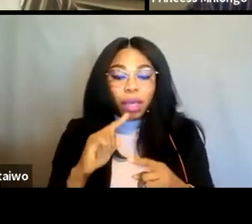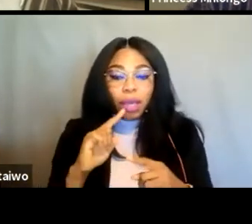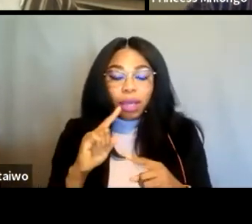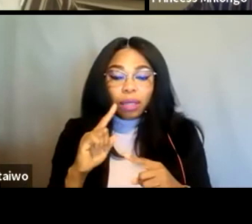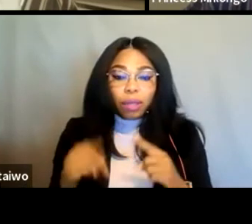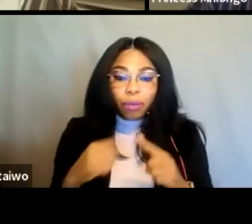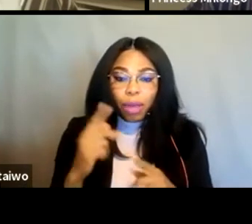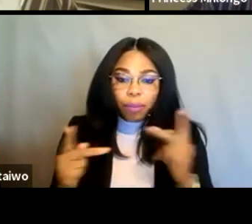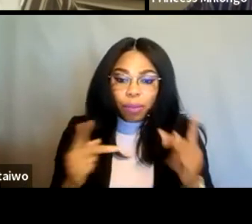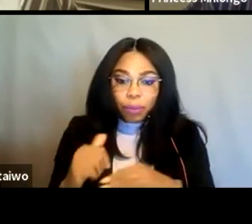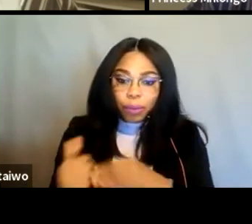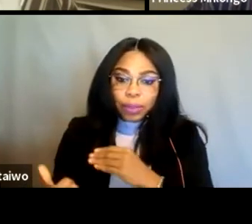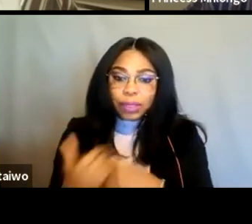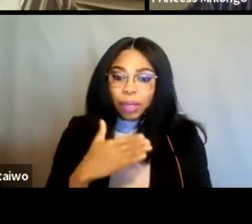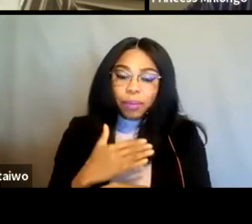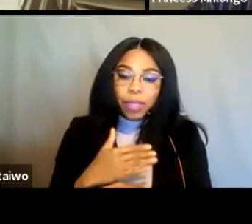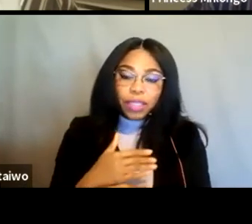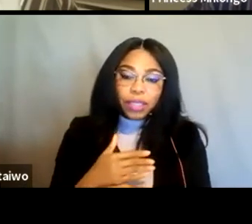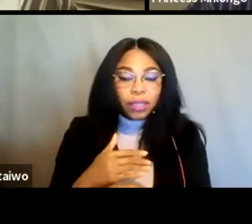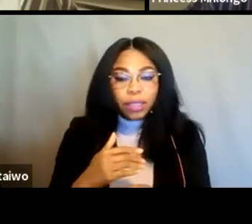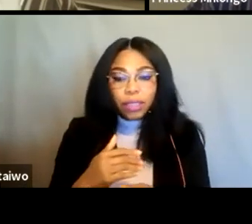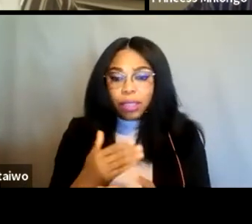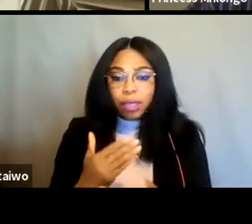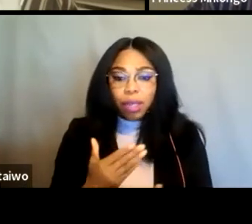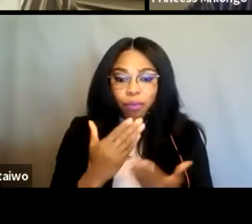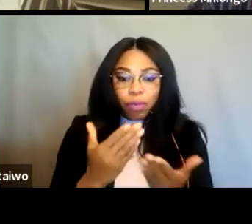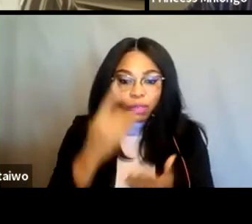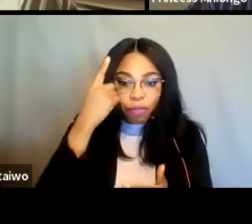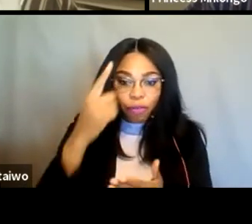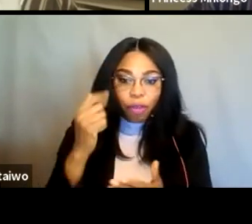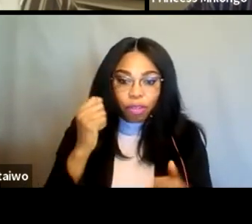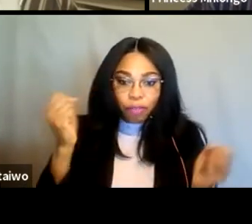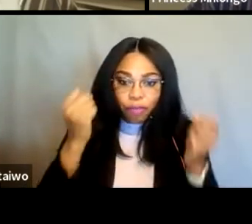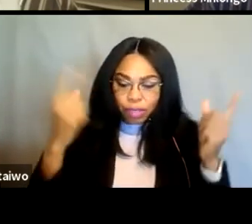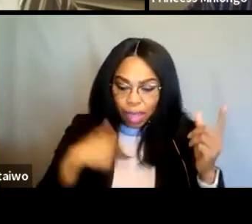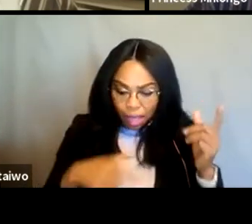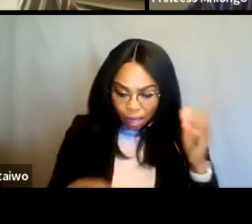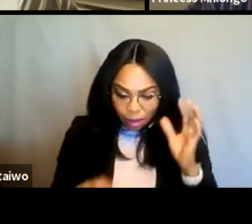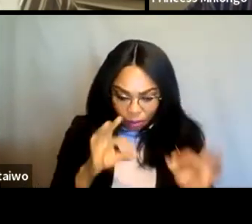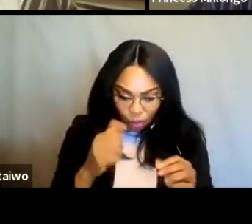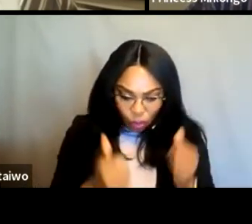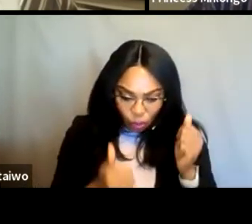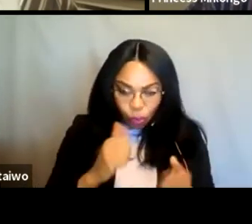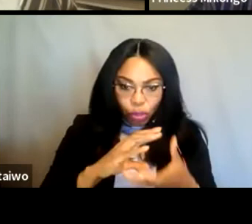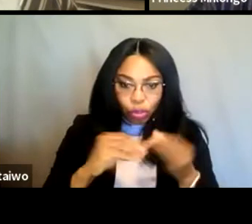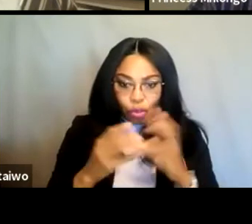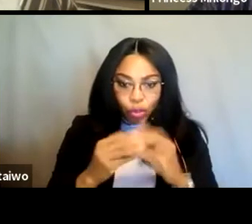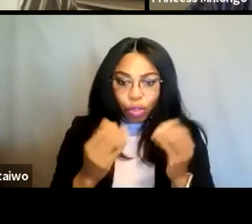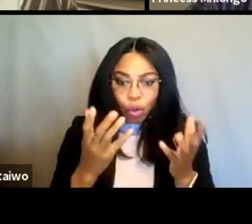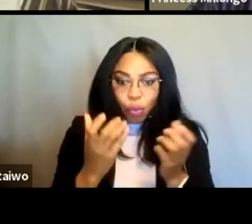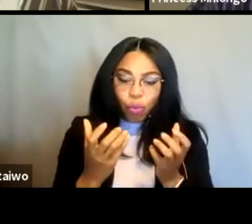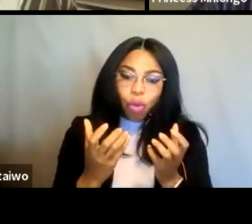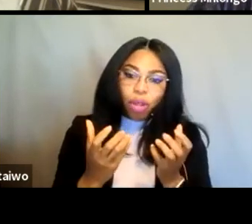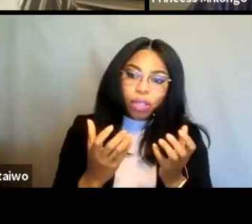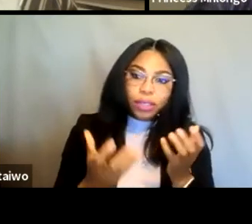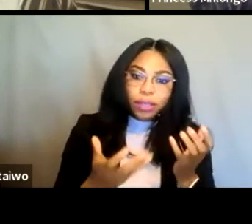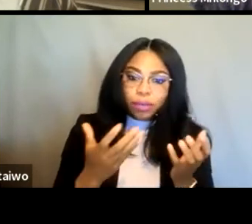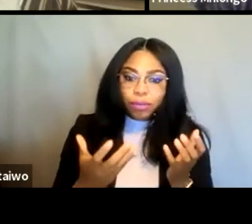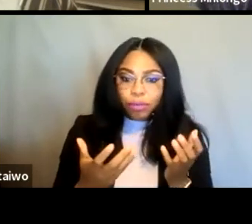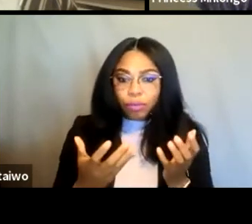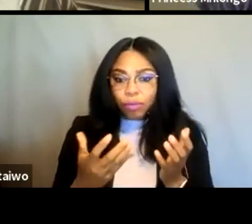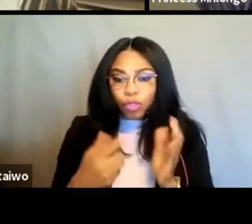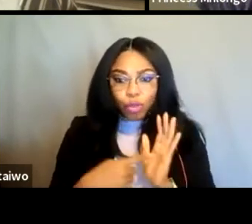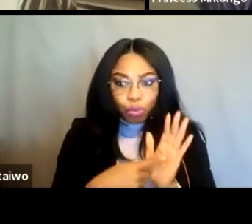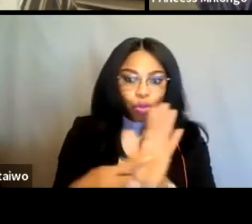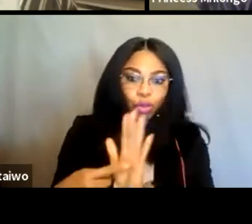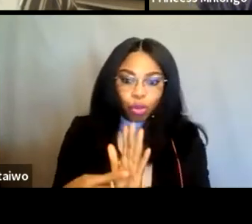when people submit entries for the festival, you know, I shortlist which stories we want to get told, you